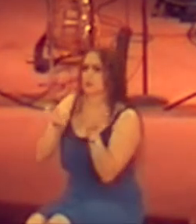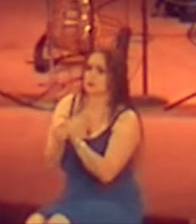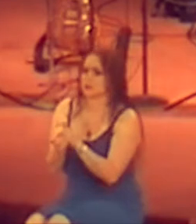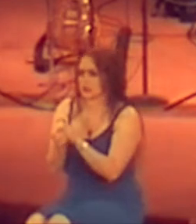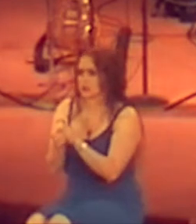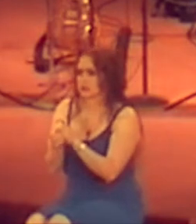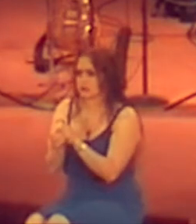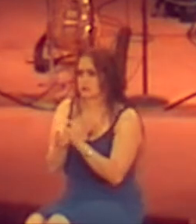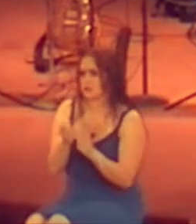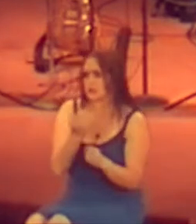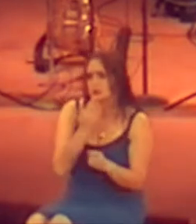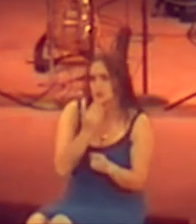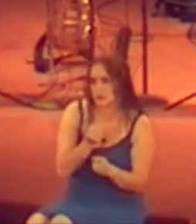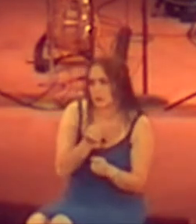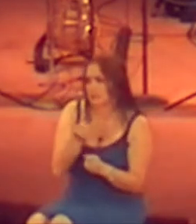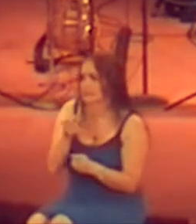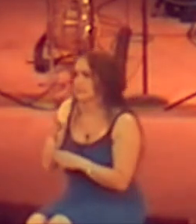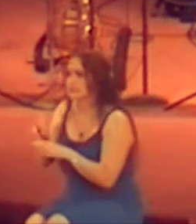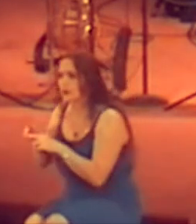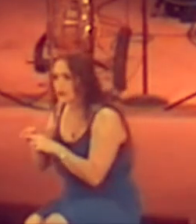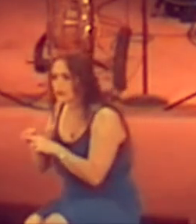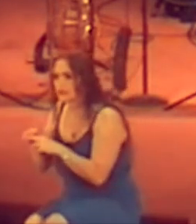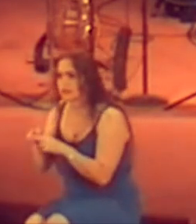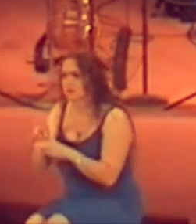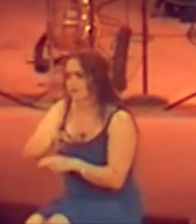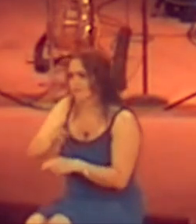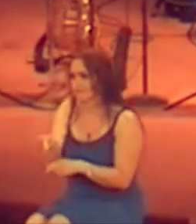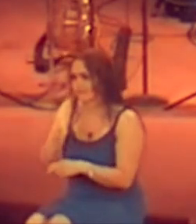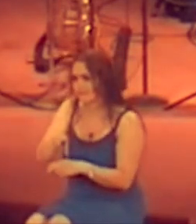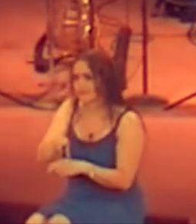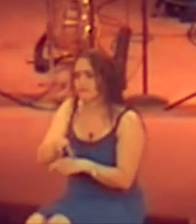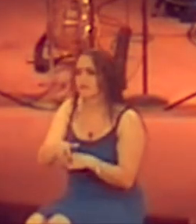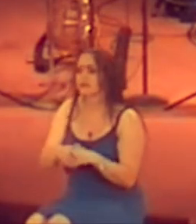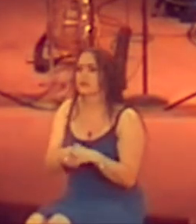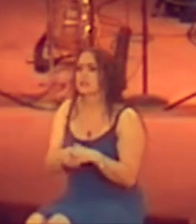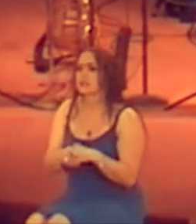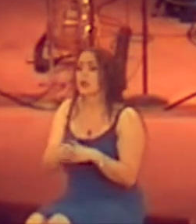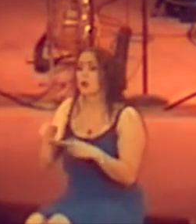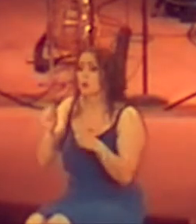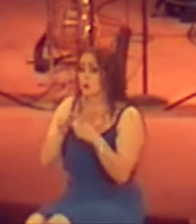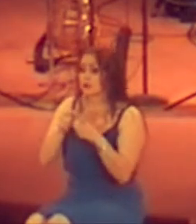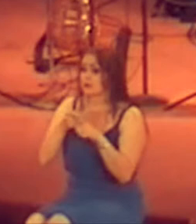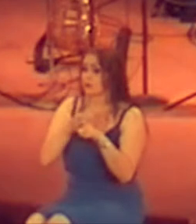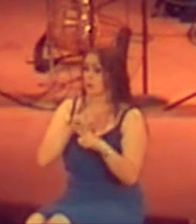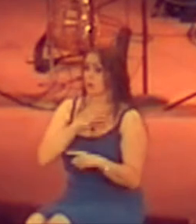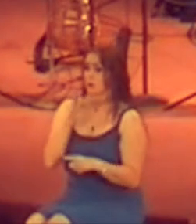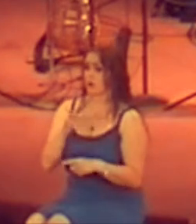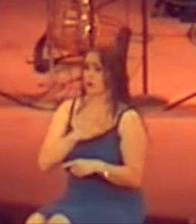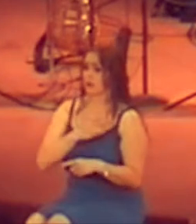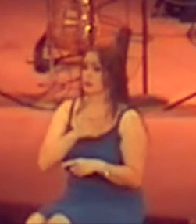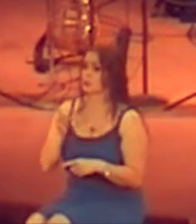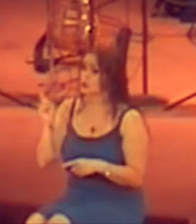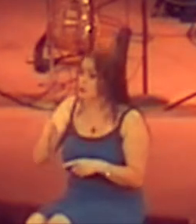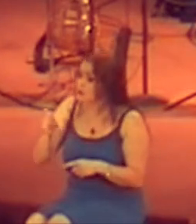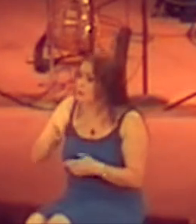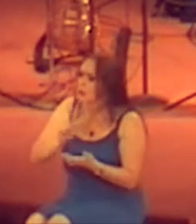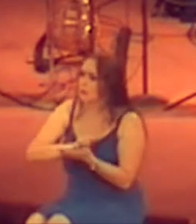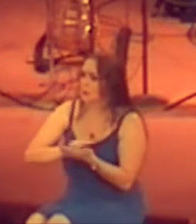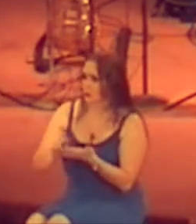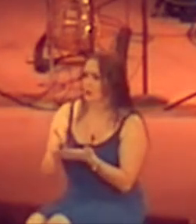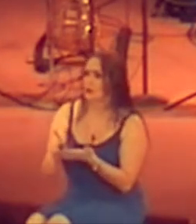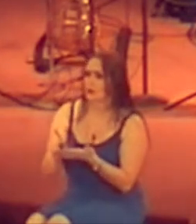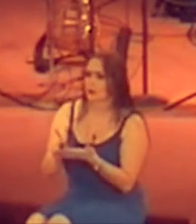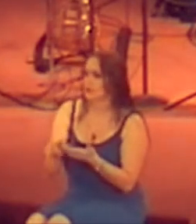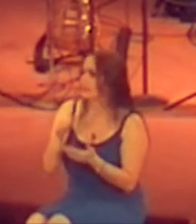to salty and vice versa. So if our words stem from our heart, they should be entirely pure.